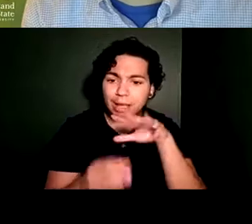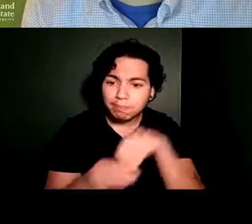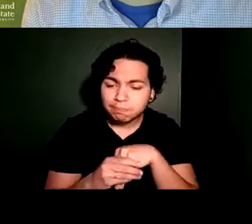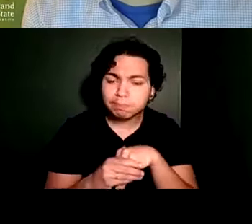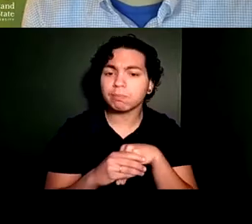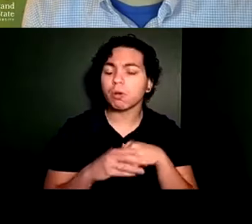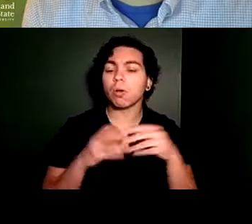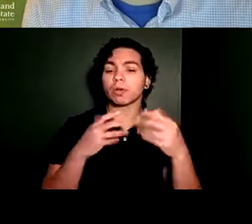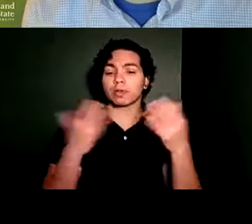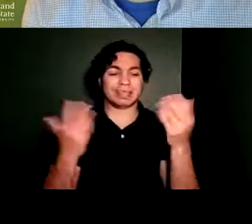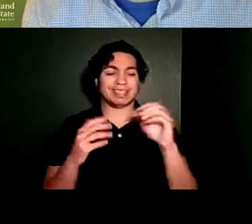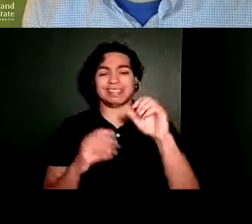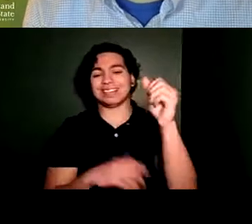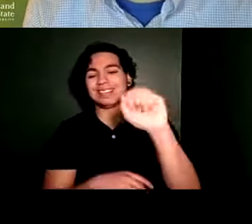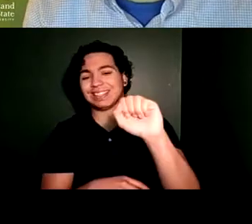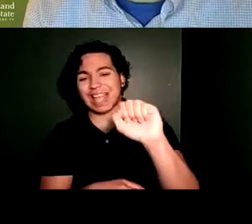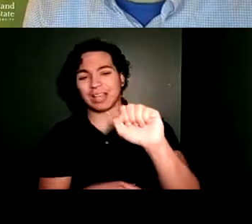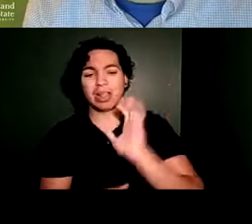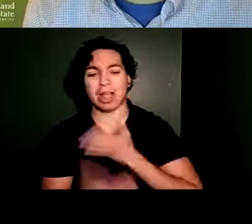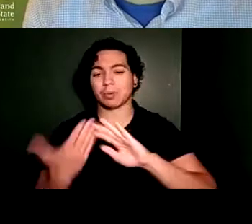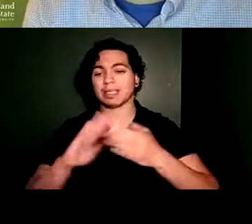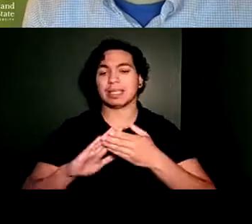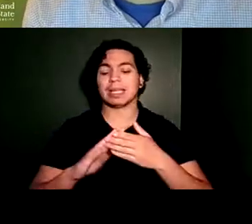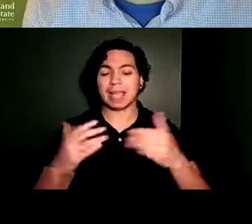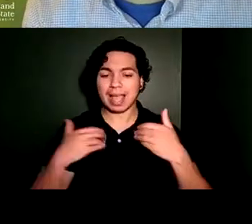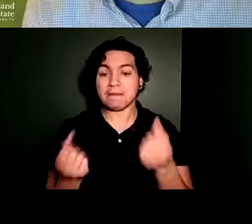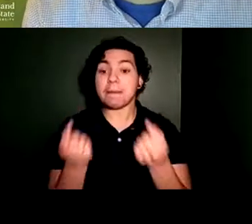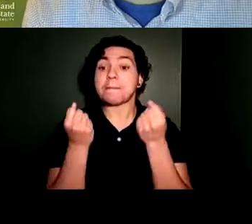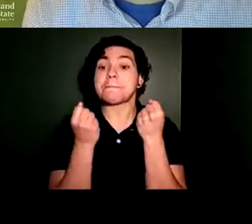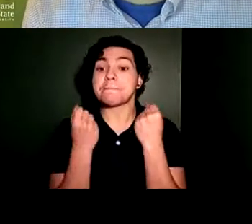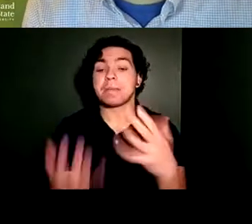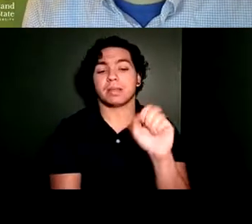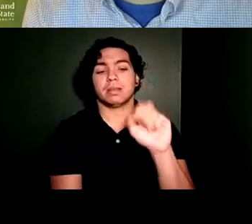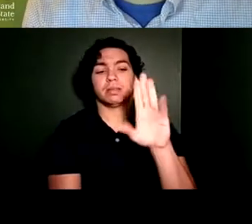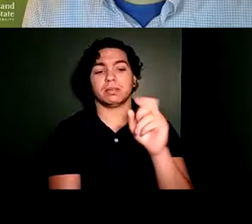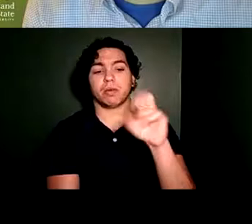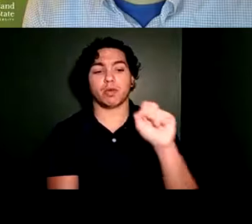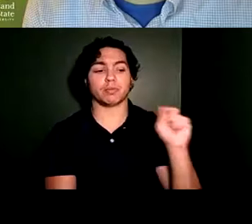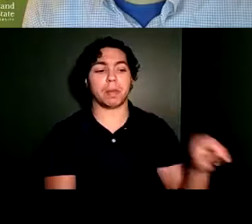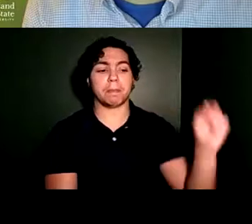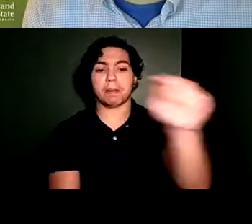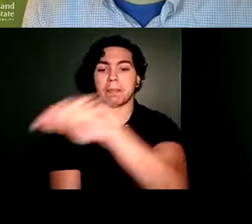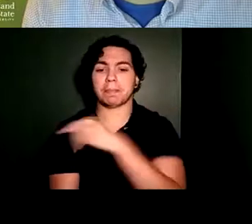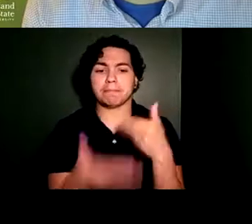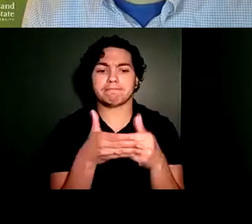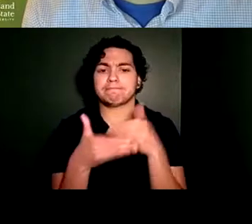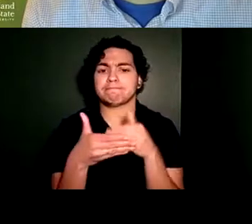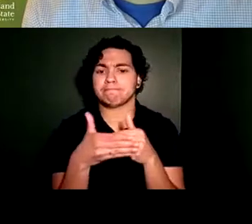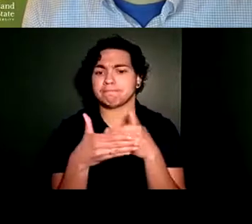City of Seattle borders a lot of other of our suburbs, right? And it sometimes get to the point where, you know, you can't,